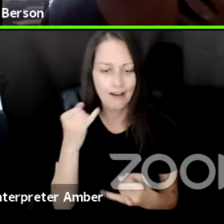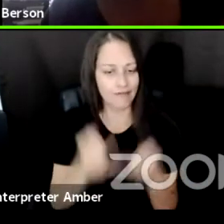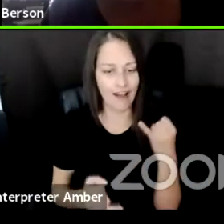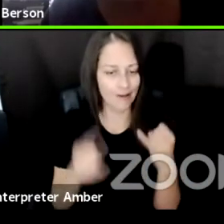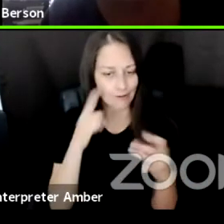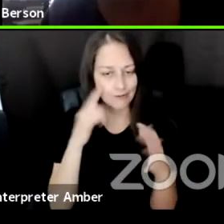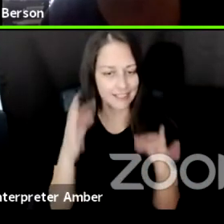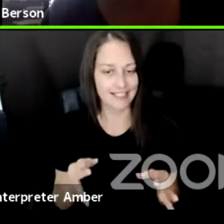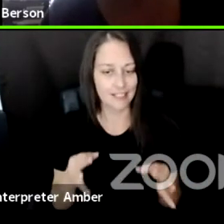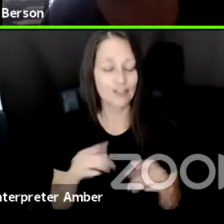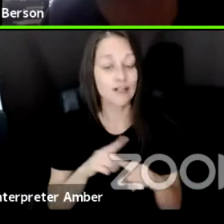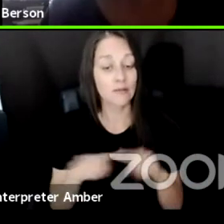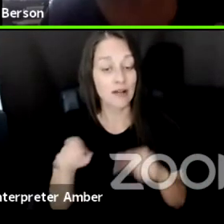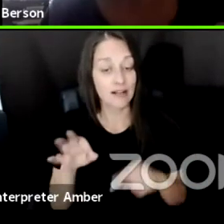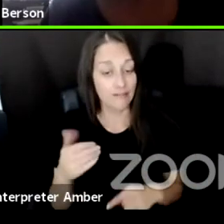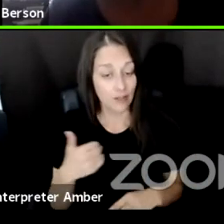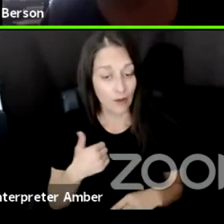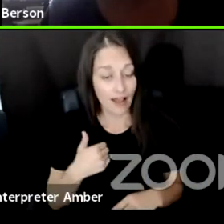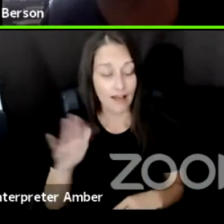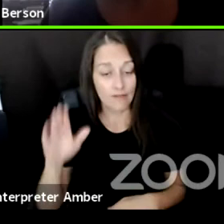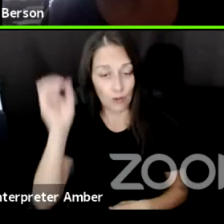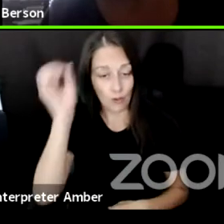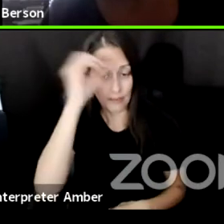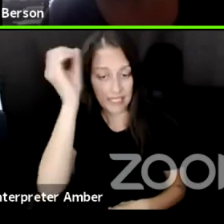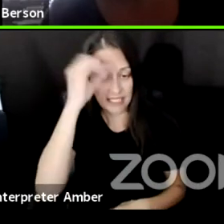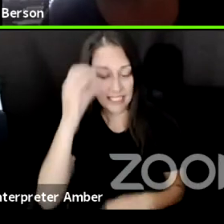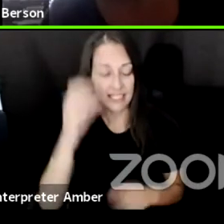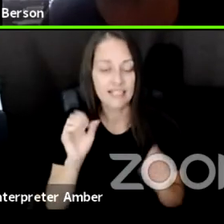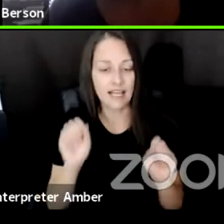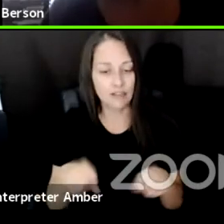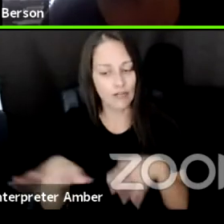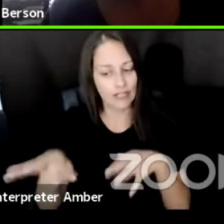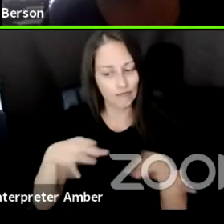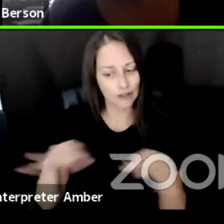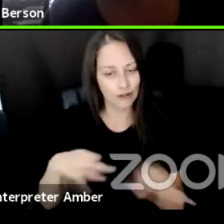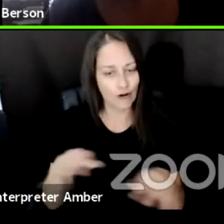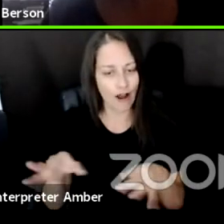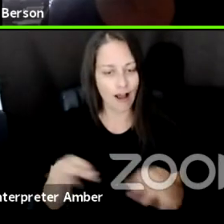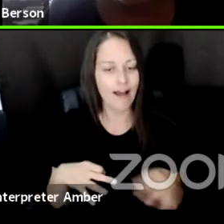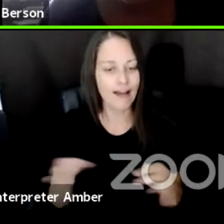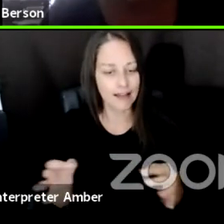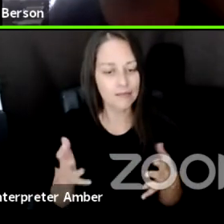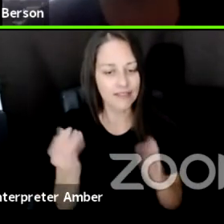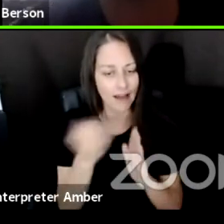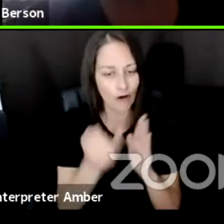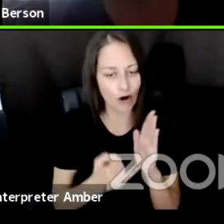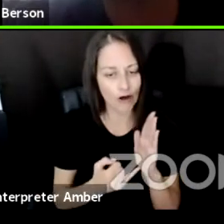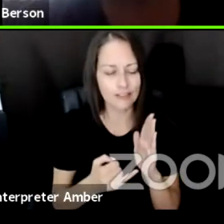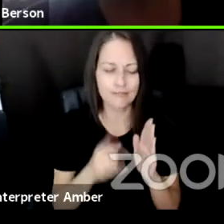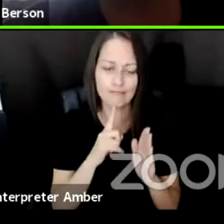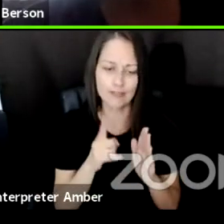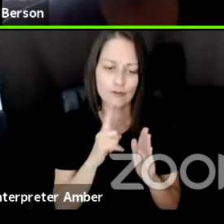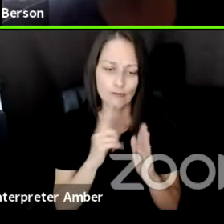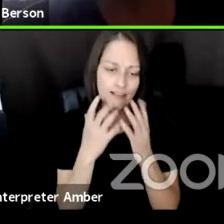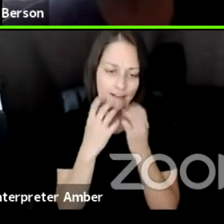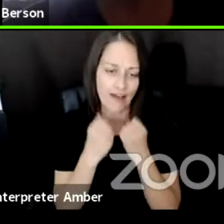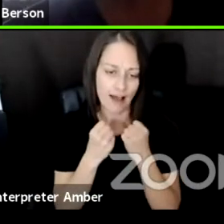you can give some context to what people are seeing, it's very valuable. That's just my